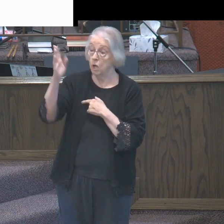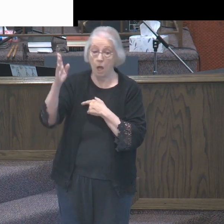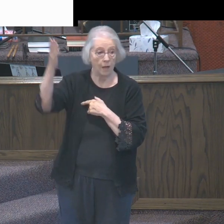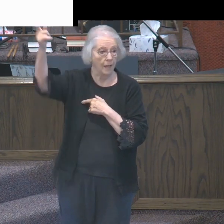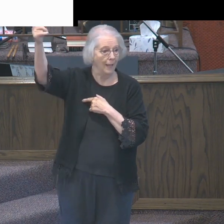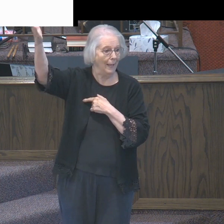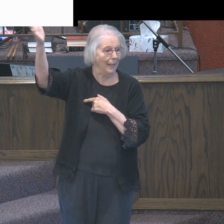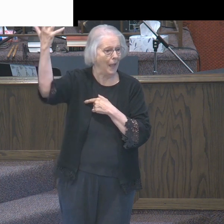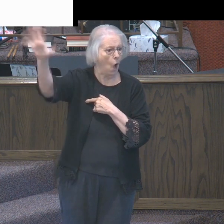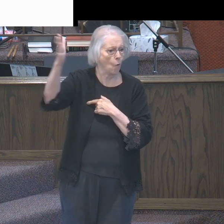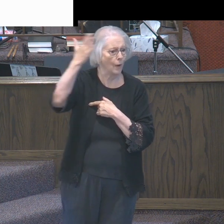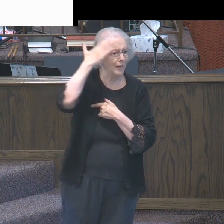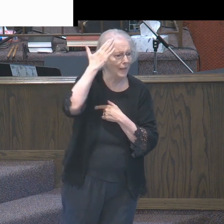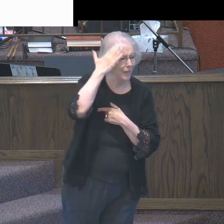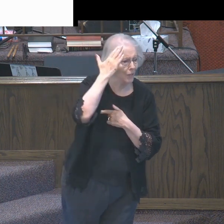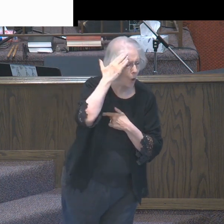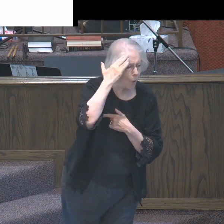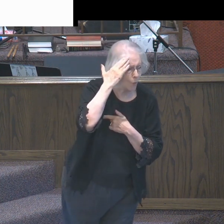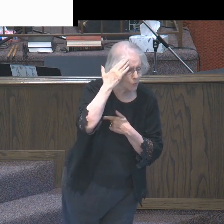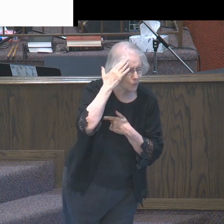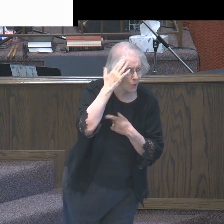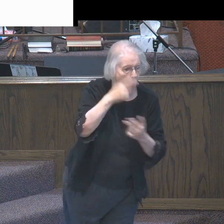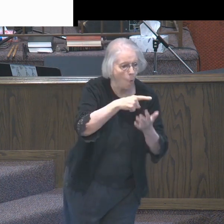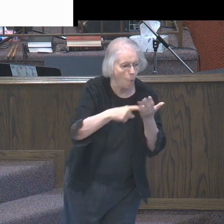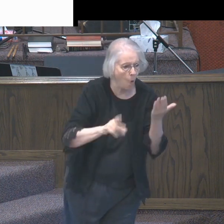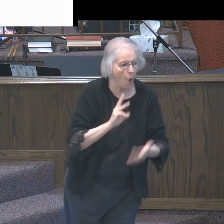Jesus says, pray to your Father.